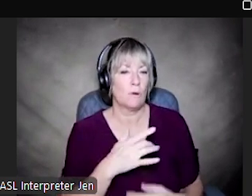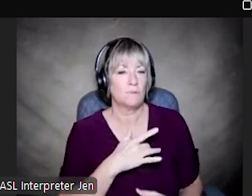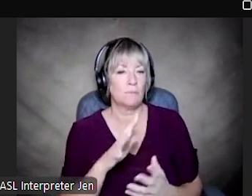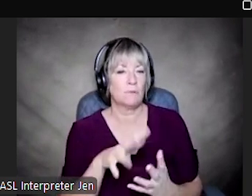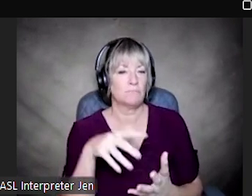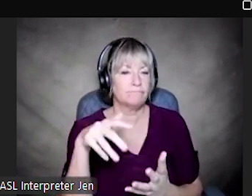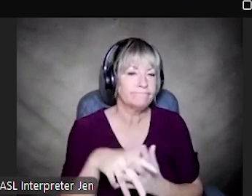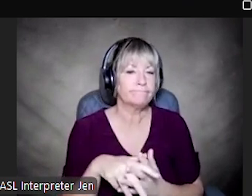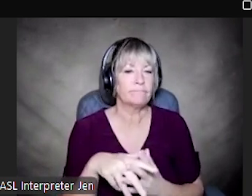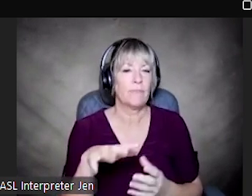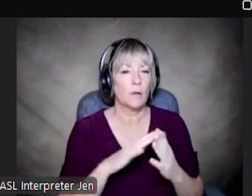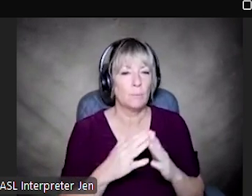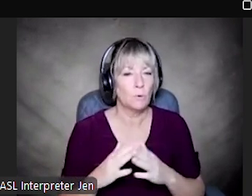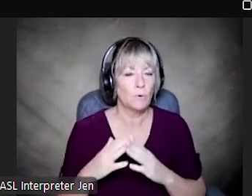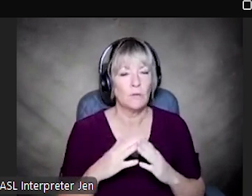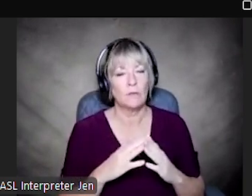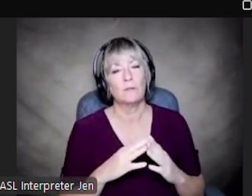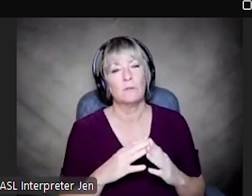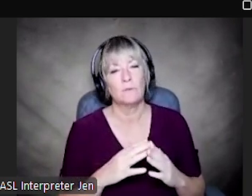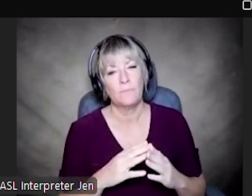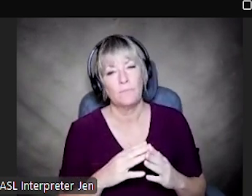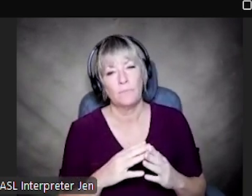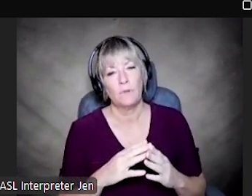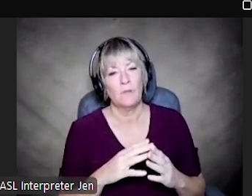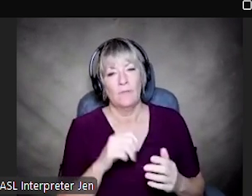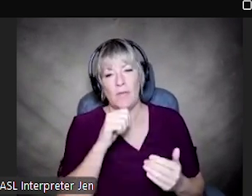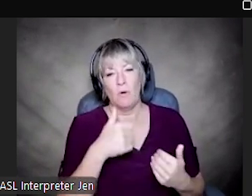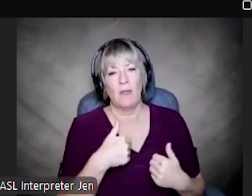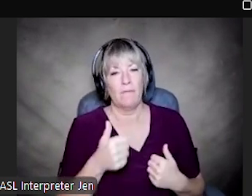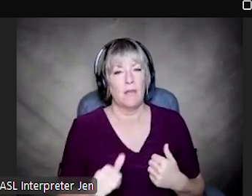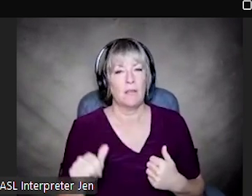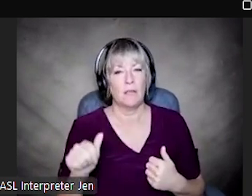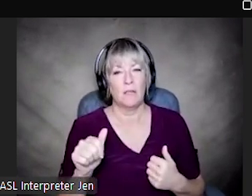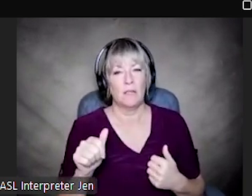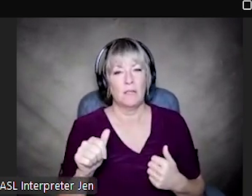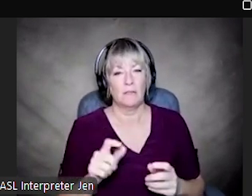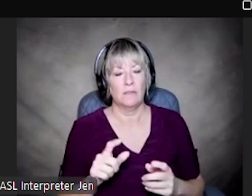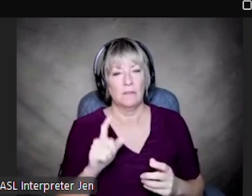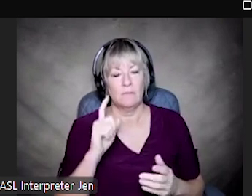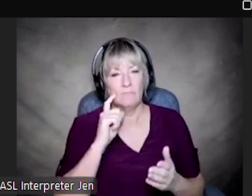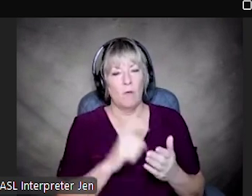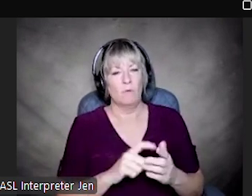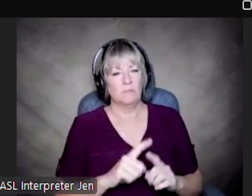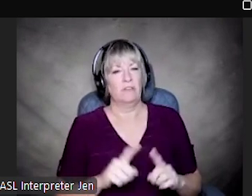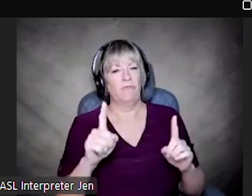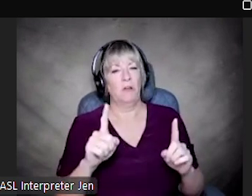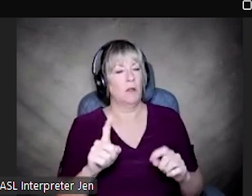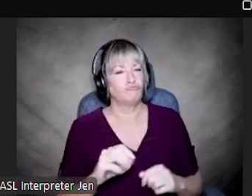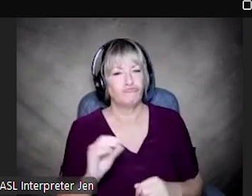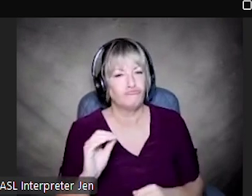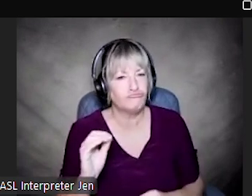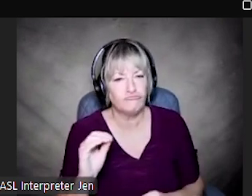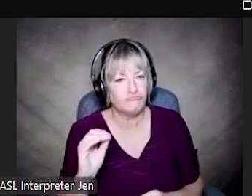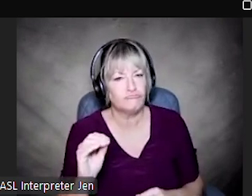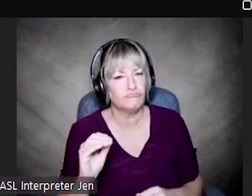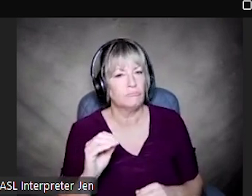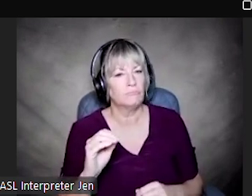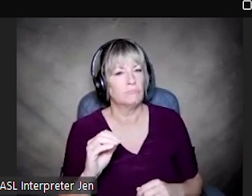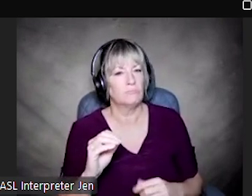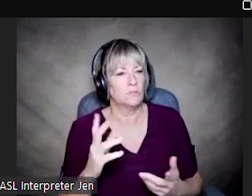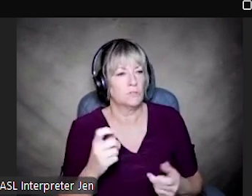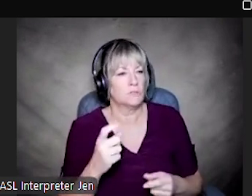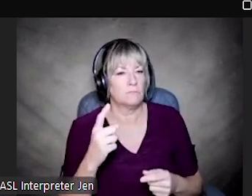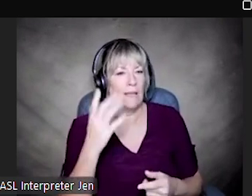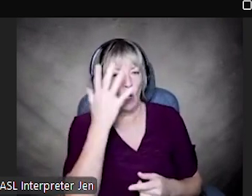embedded within the community and don't have any distinguishing features that would tell you that it's anything